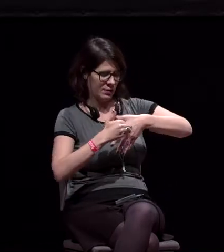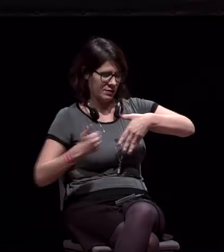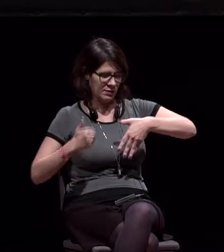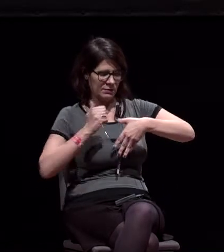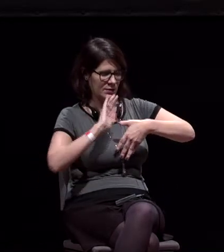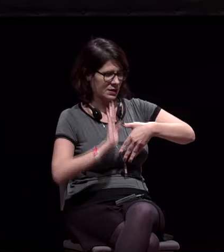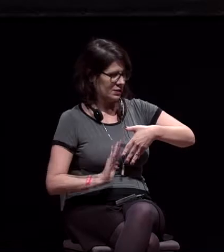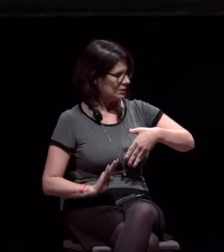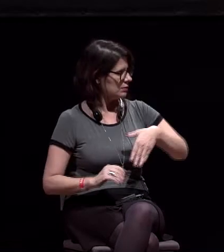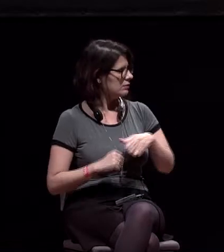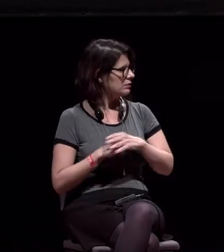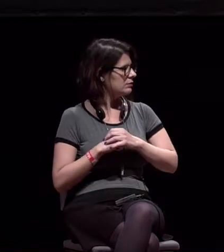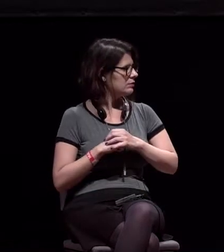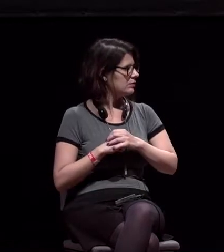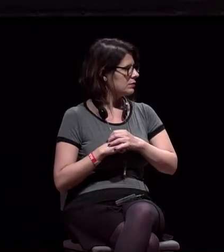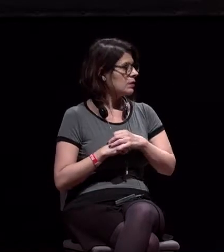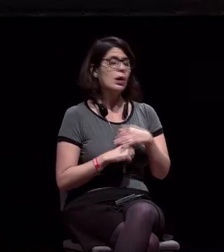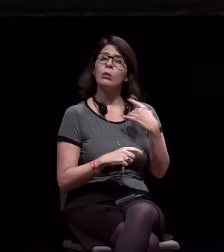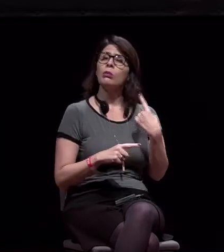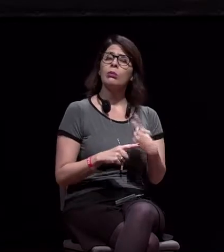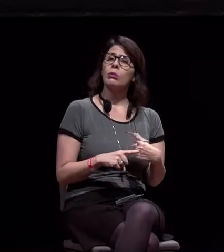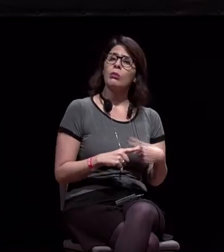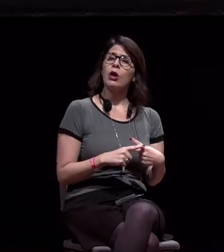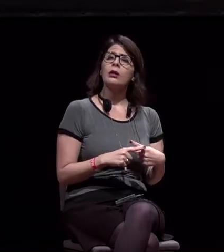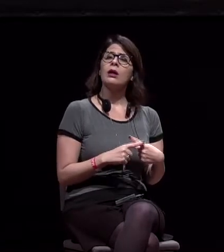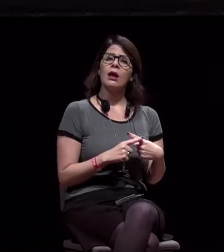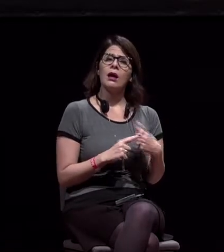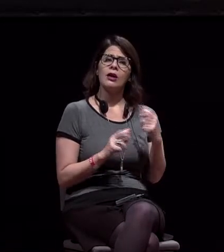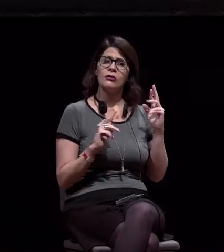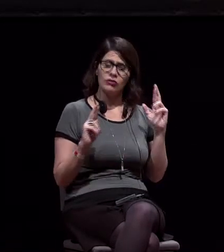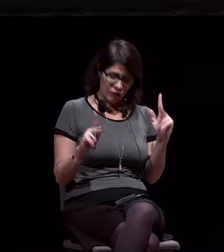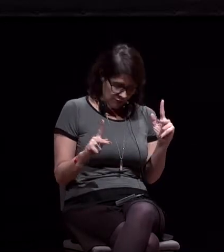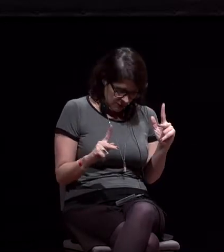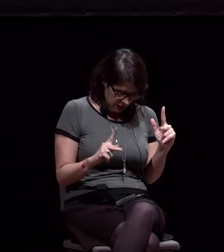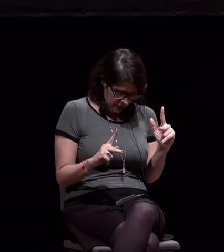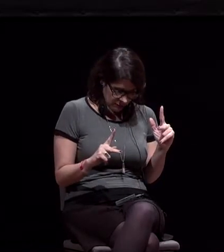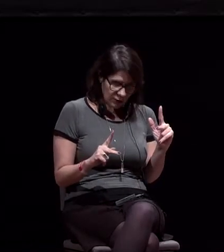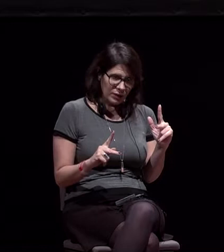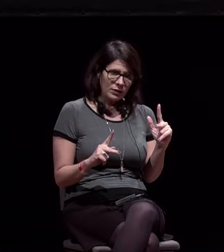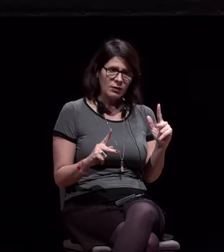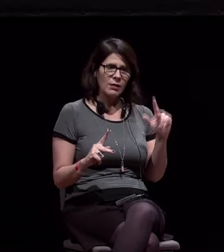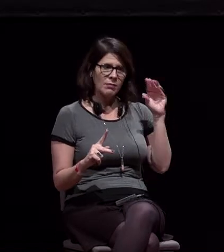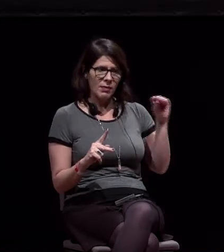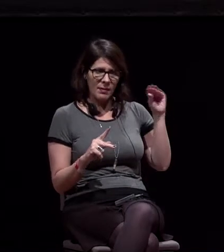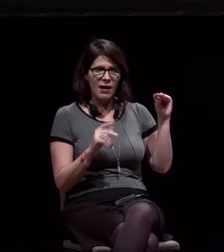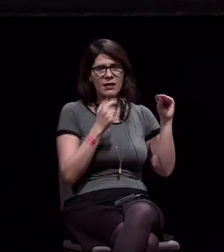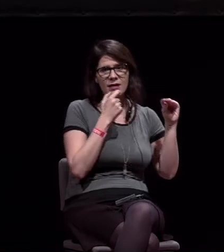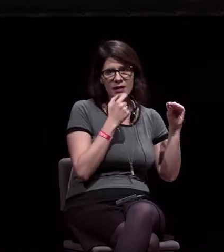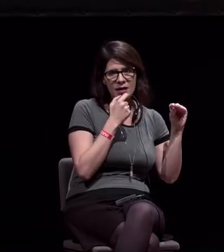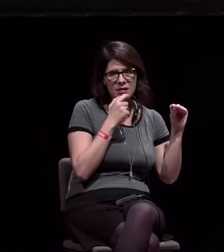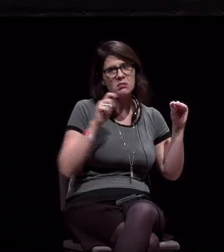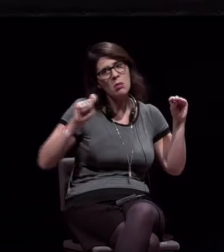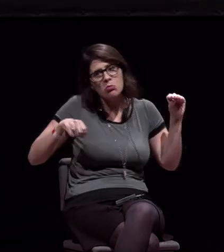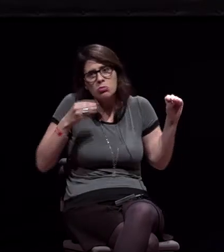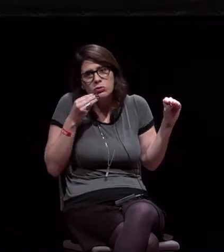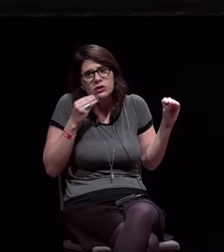here. Nesse sentido, por que reproduzir essa diferenciação falando em inglês, quando se poderia falar em